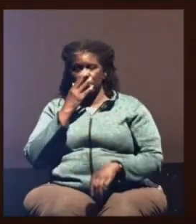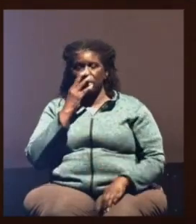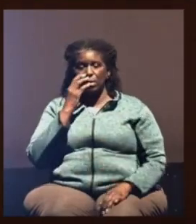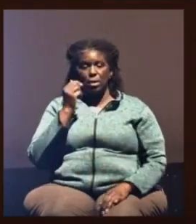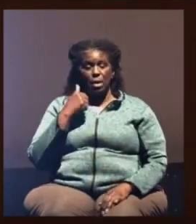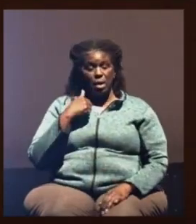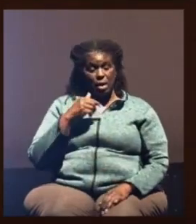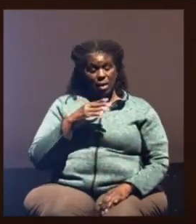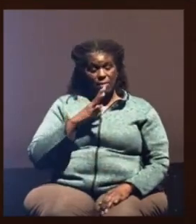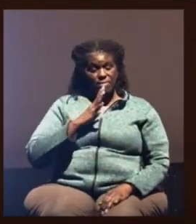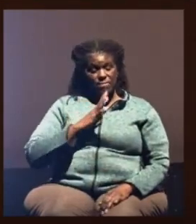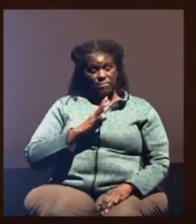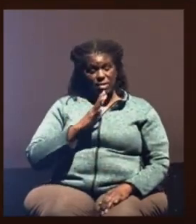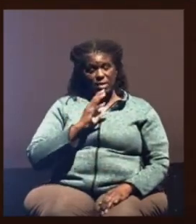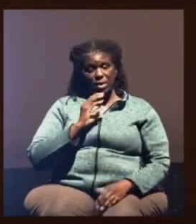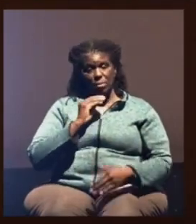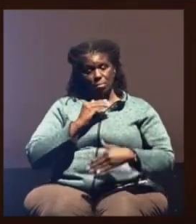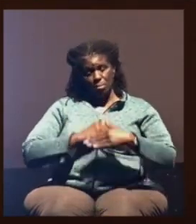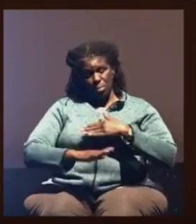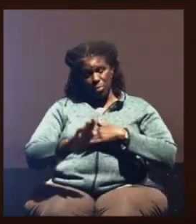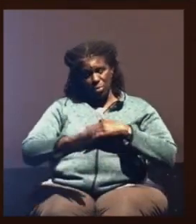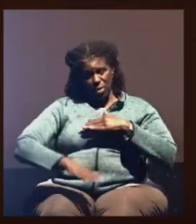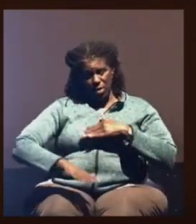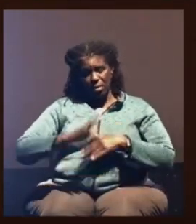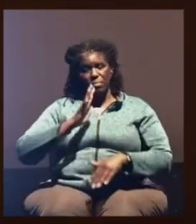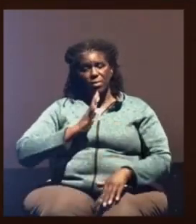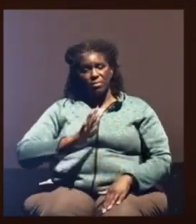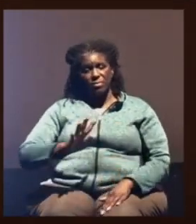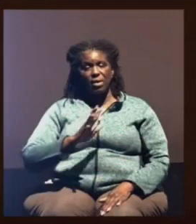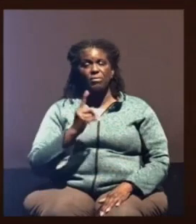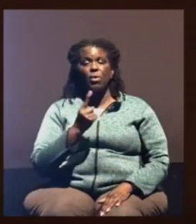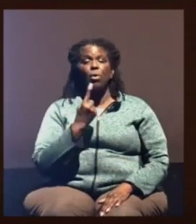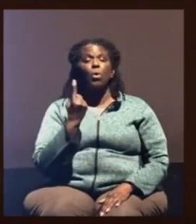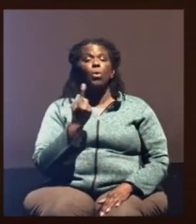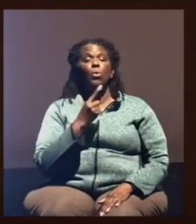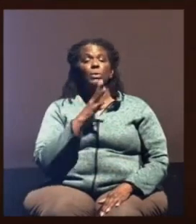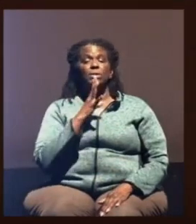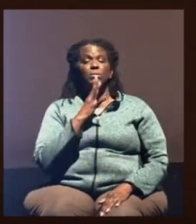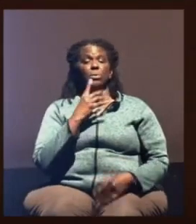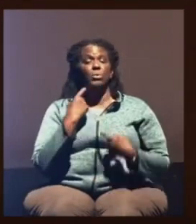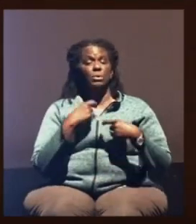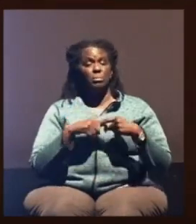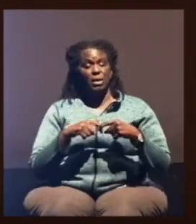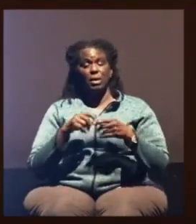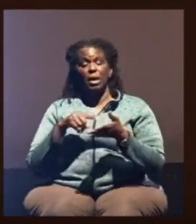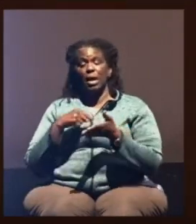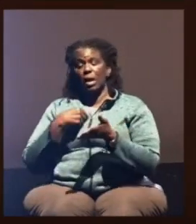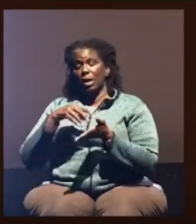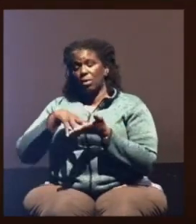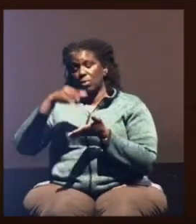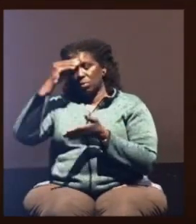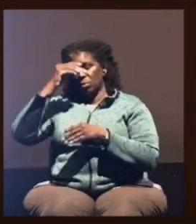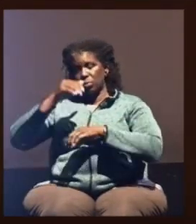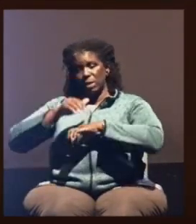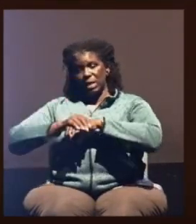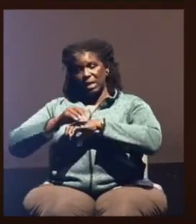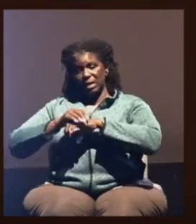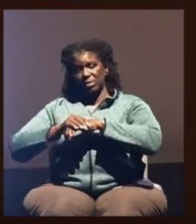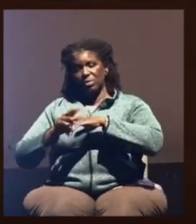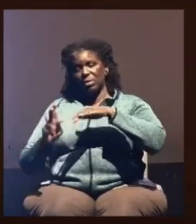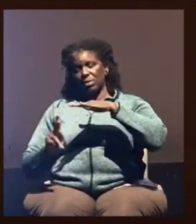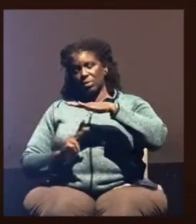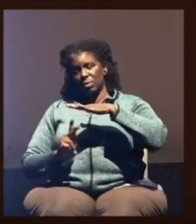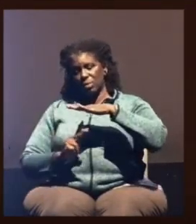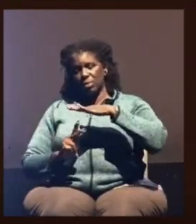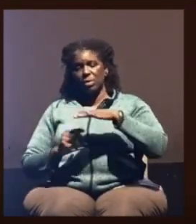spoke Spanish, living in Los Angeles. I learned English once I started kindergarten. So one can say I'm